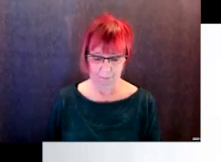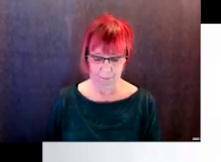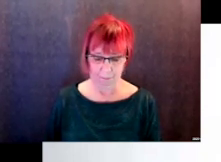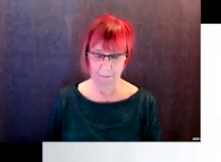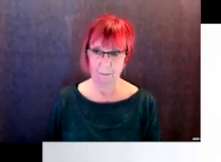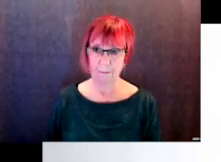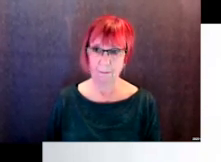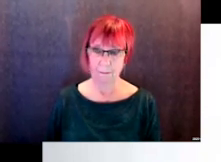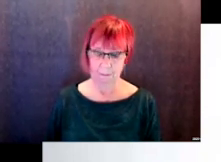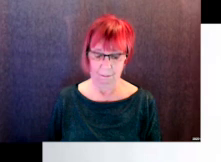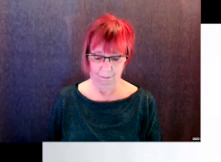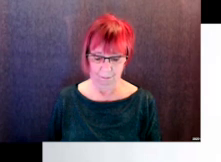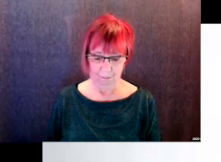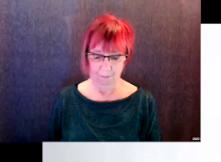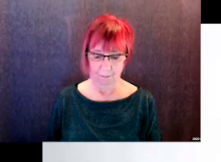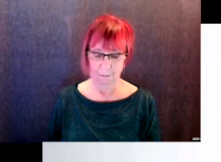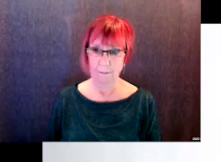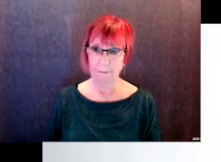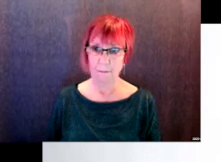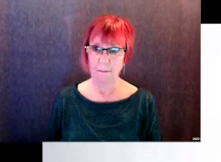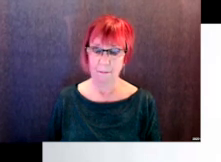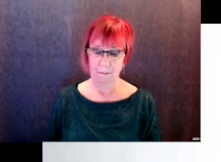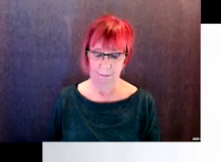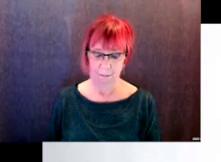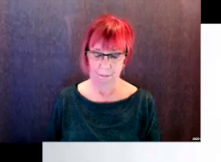plan reflection survey results.